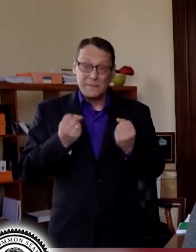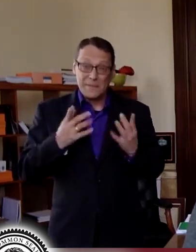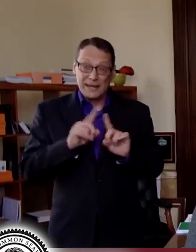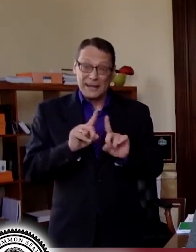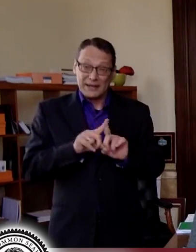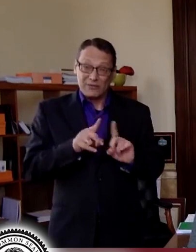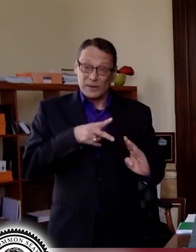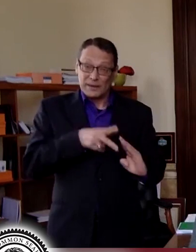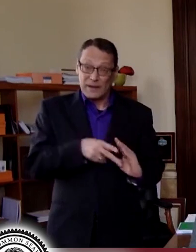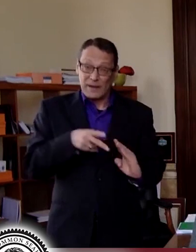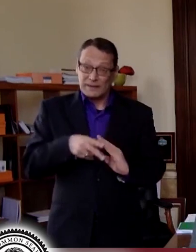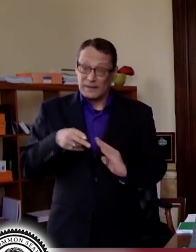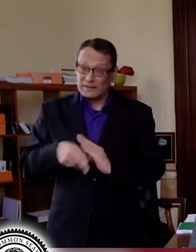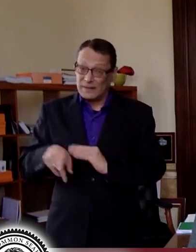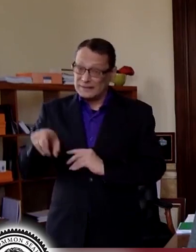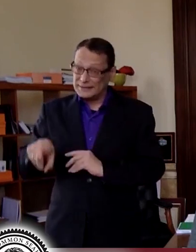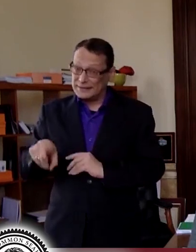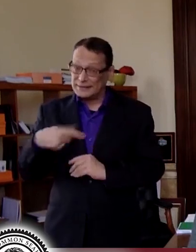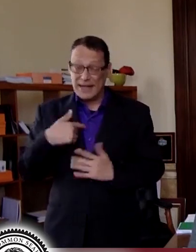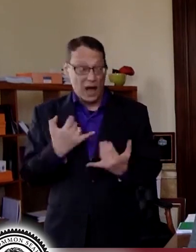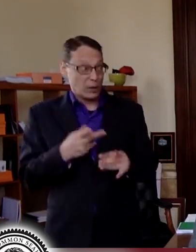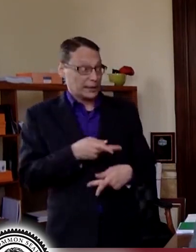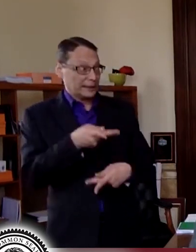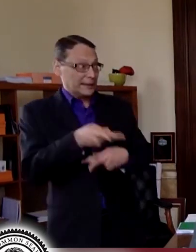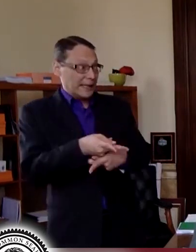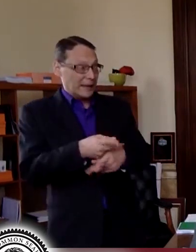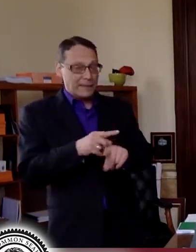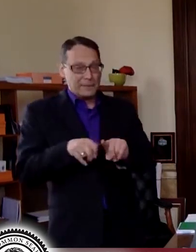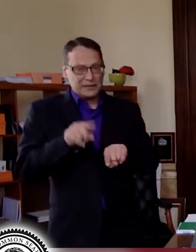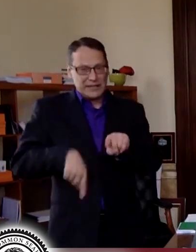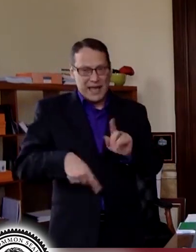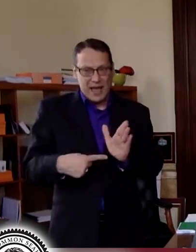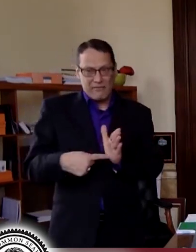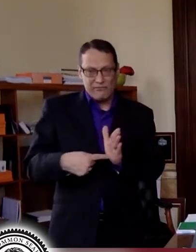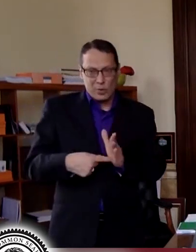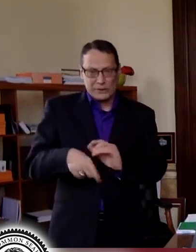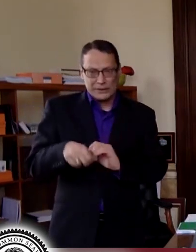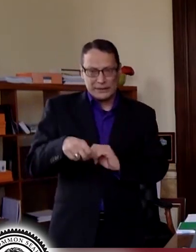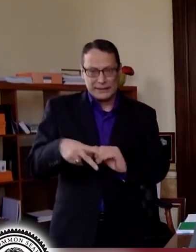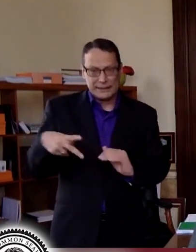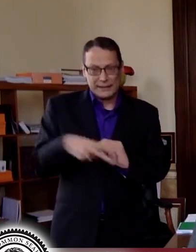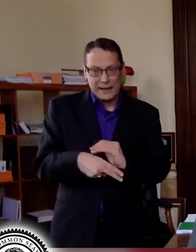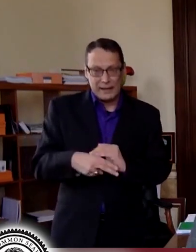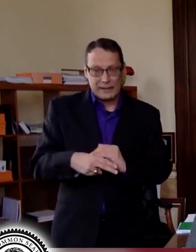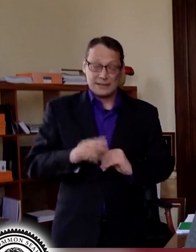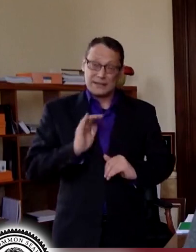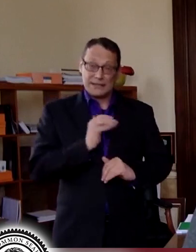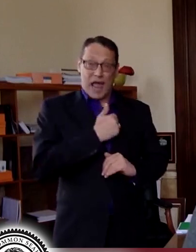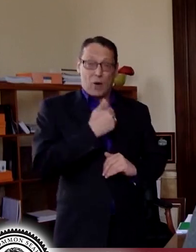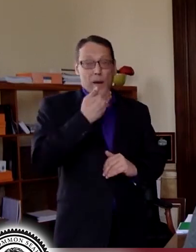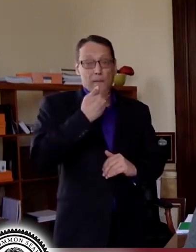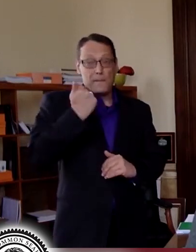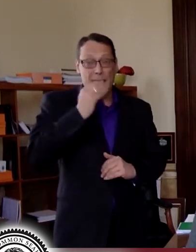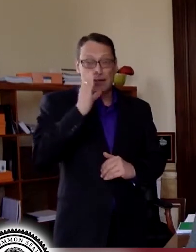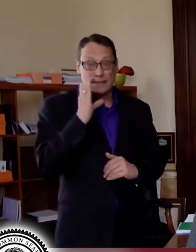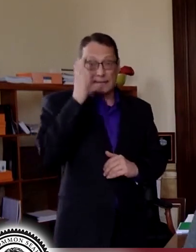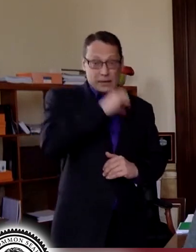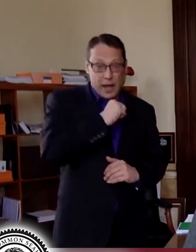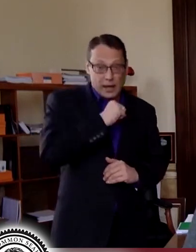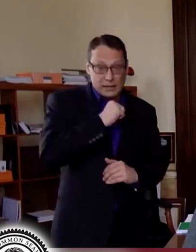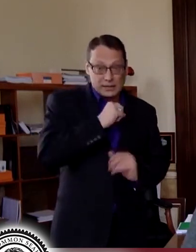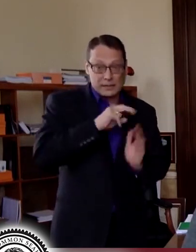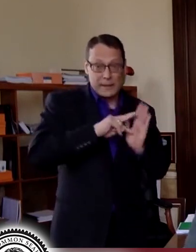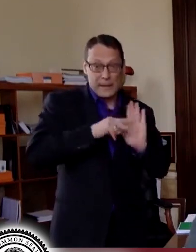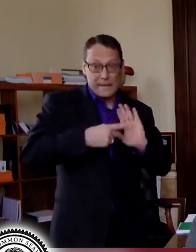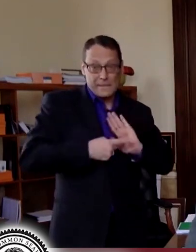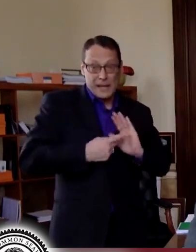that we wish we did not have to cut. We're basing it on our best guess with regard to how much our